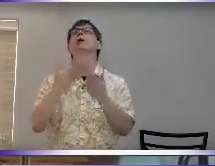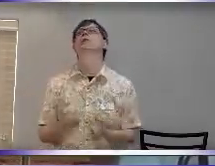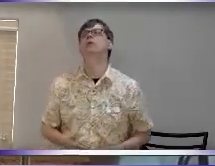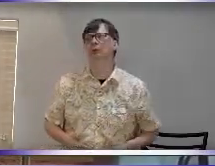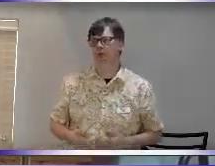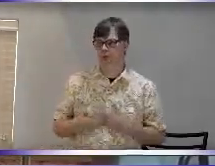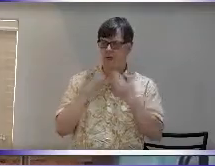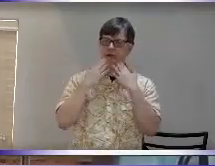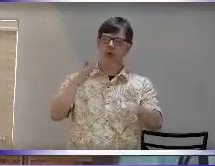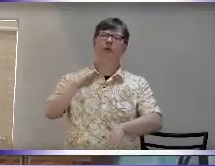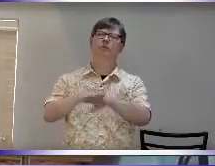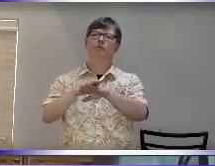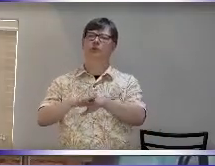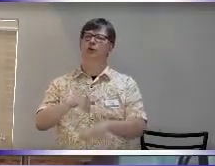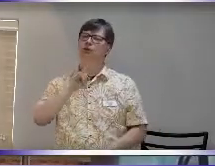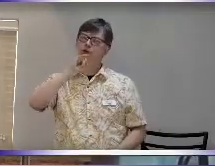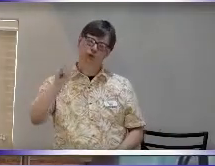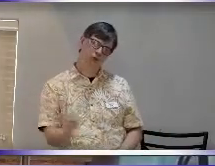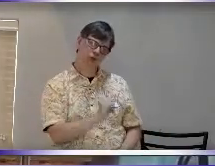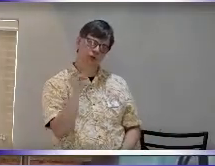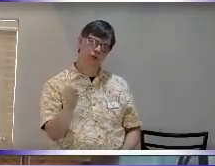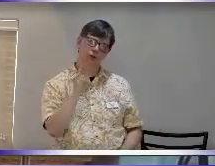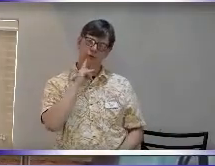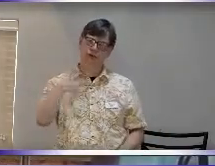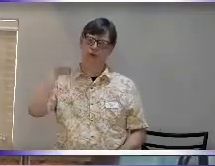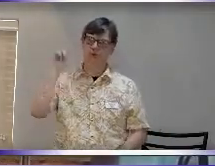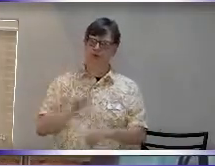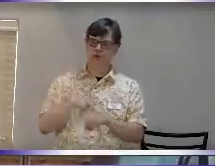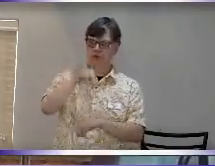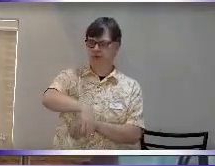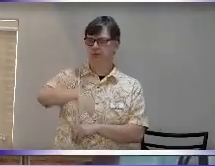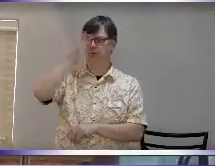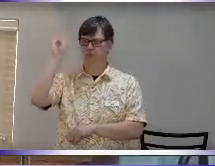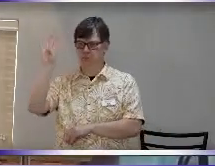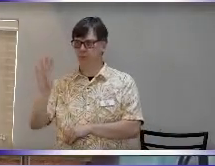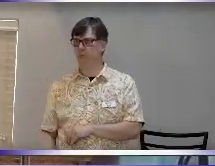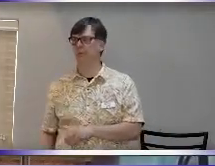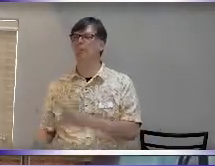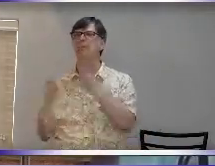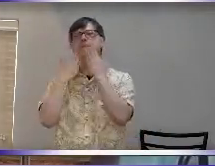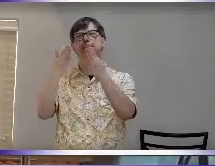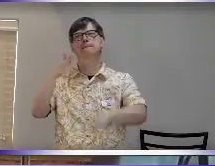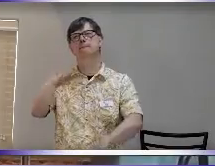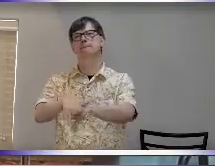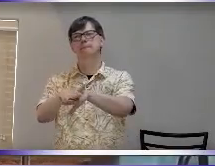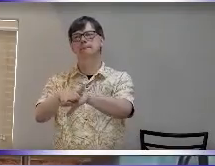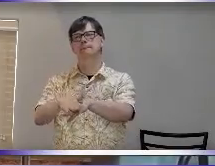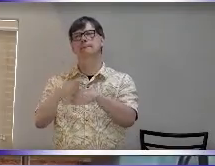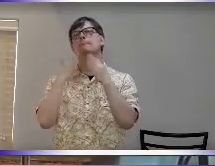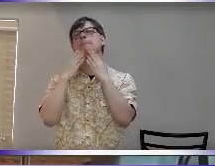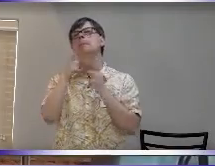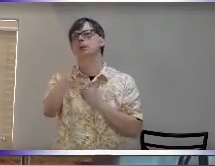thanks. And many people said, if you just go to step 4 and give thanks, that's enough. Thank